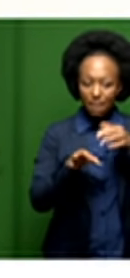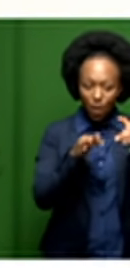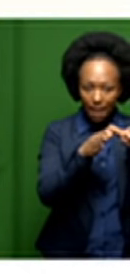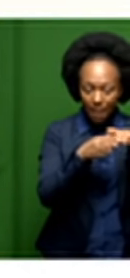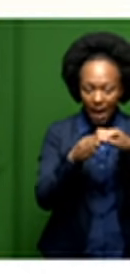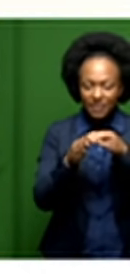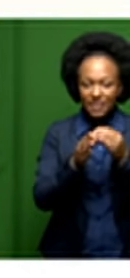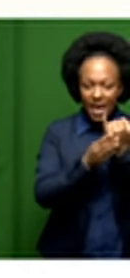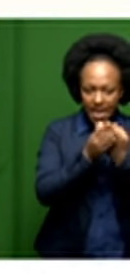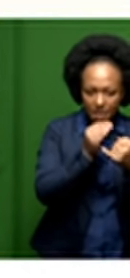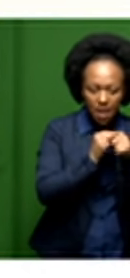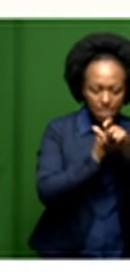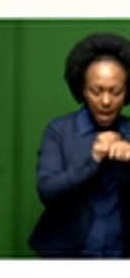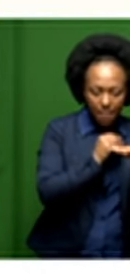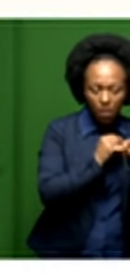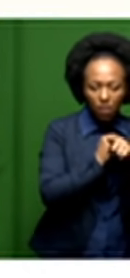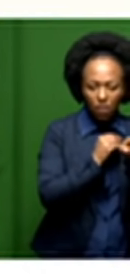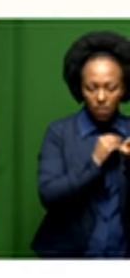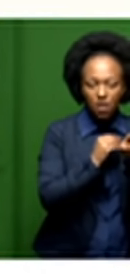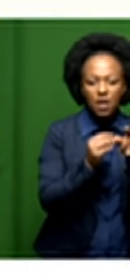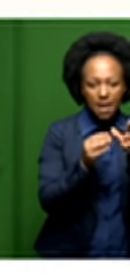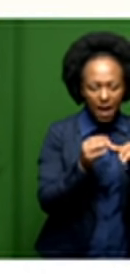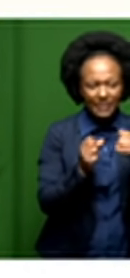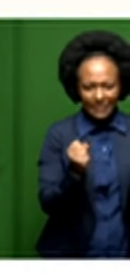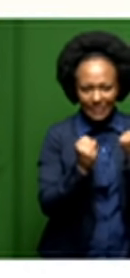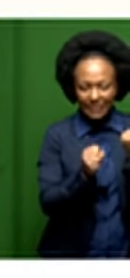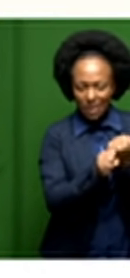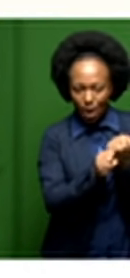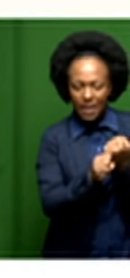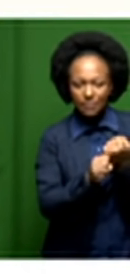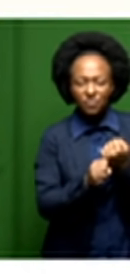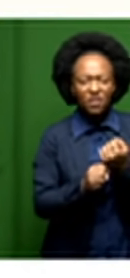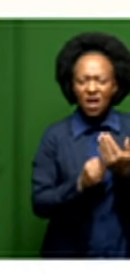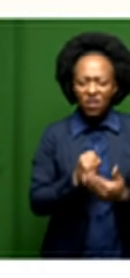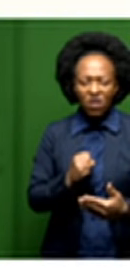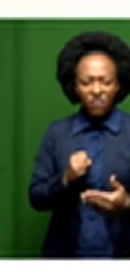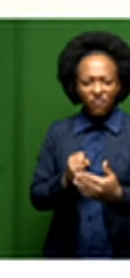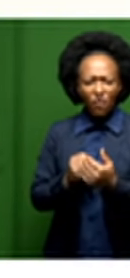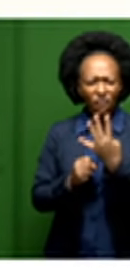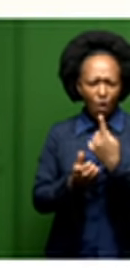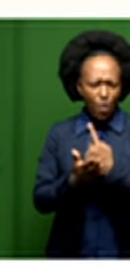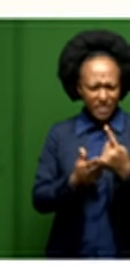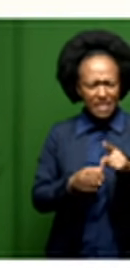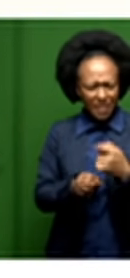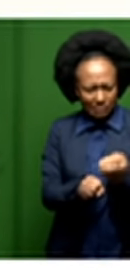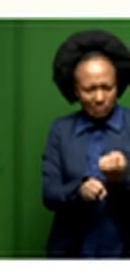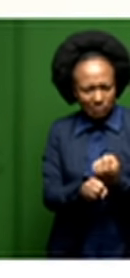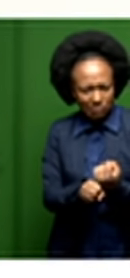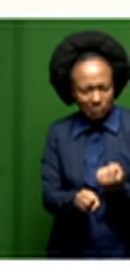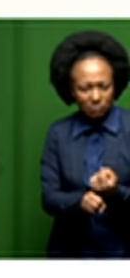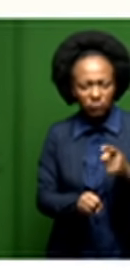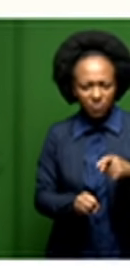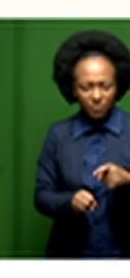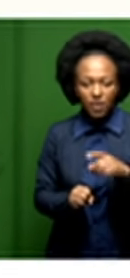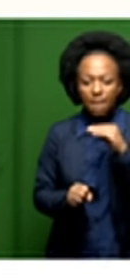parties, independent candidates, to bring all the energies in the next 4 weeks. And obviously,